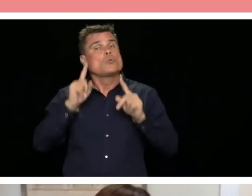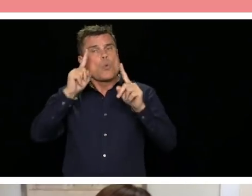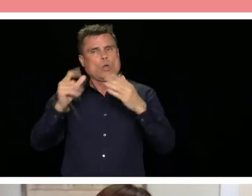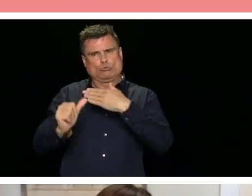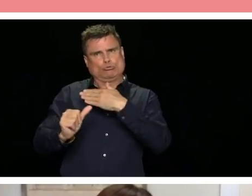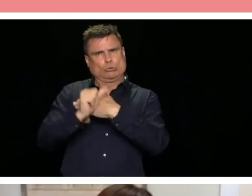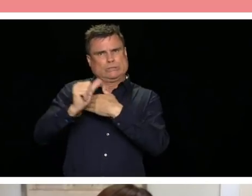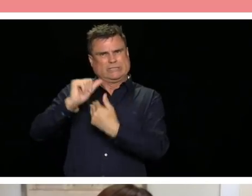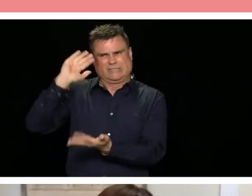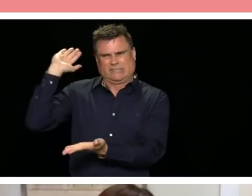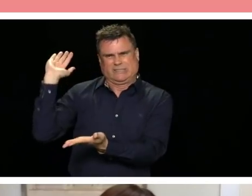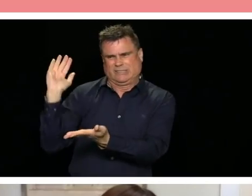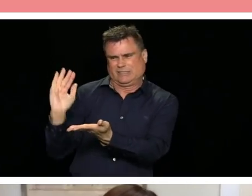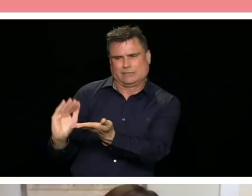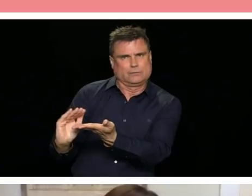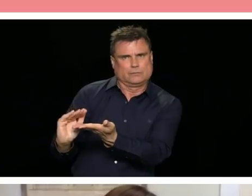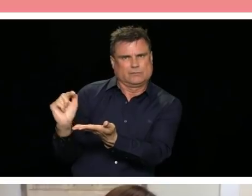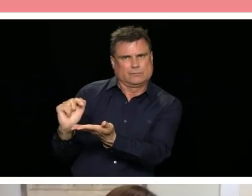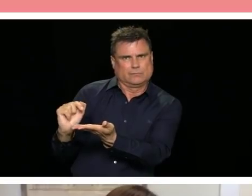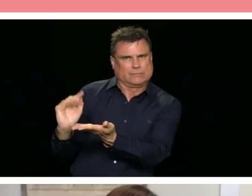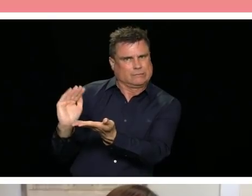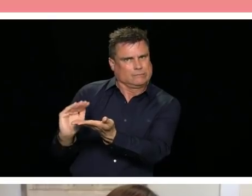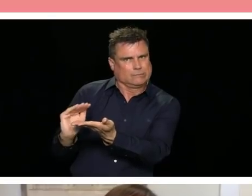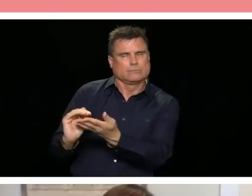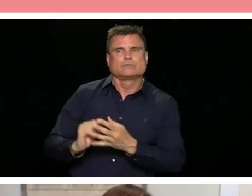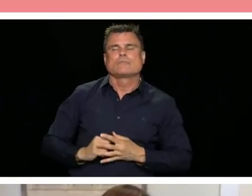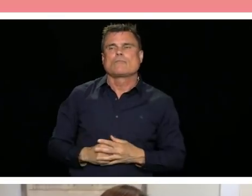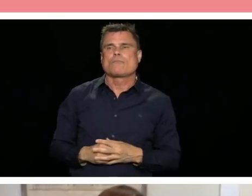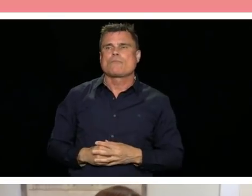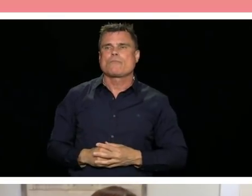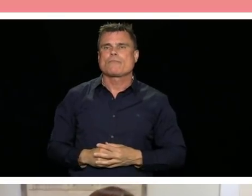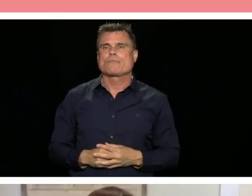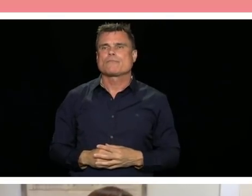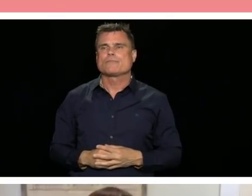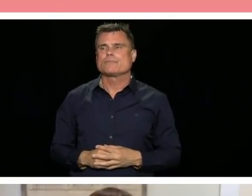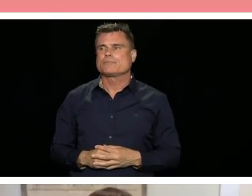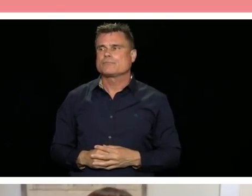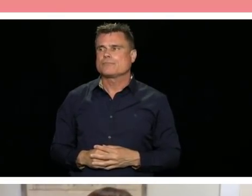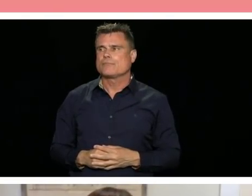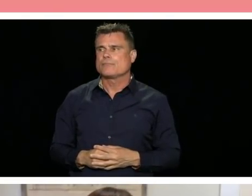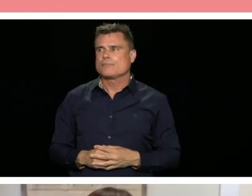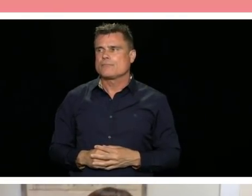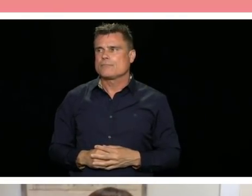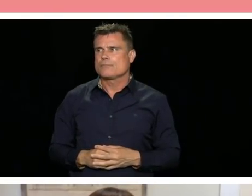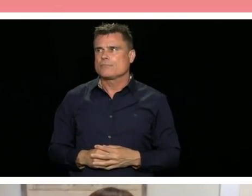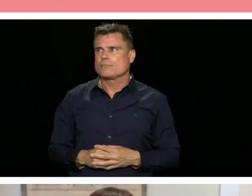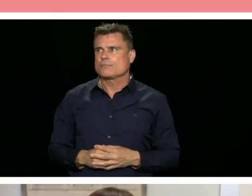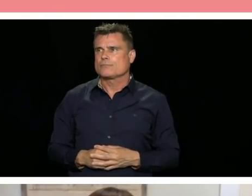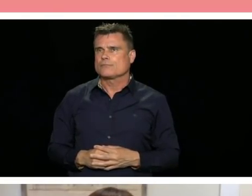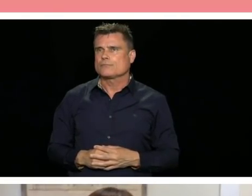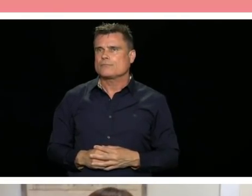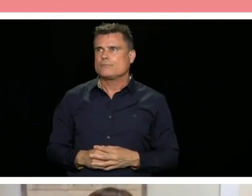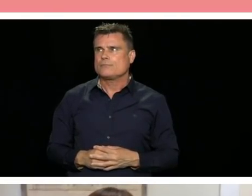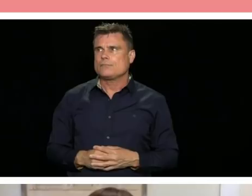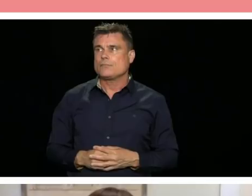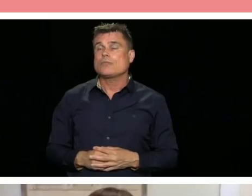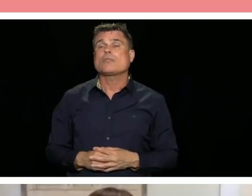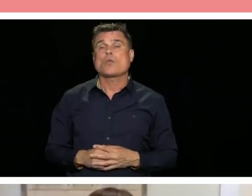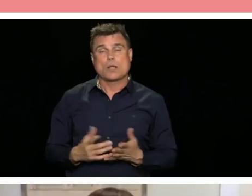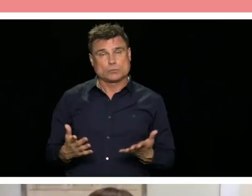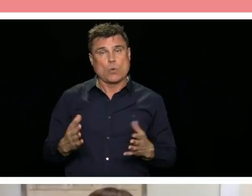goal. The risk of passing it on to someone older is also unlikely